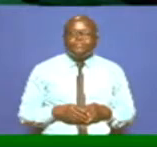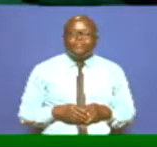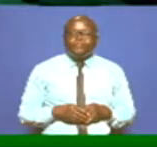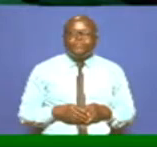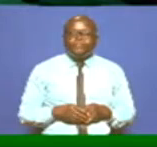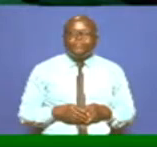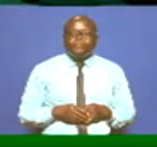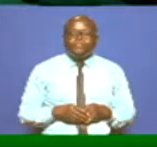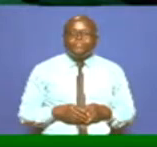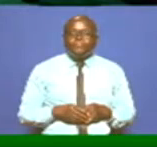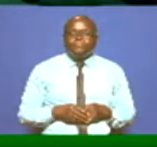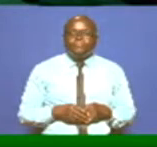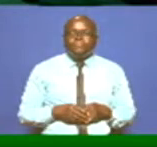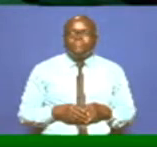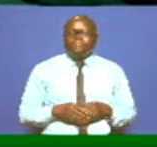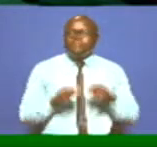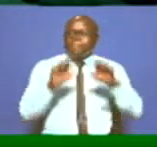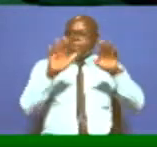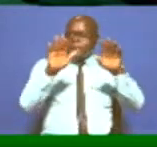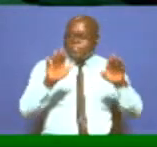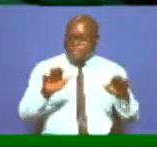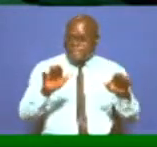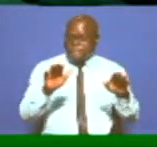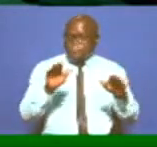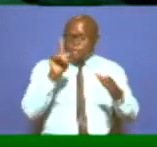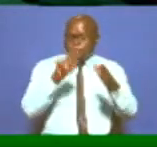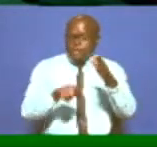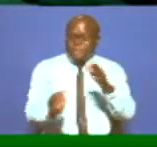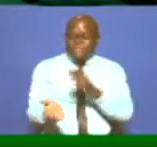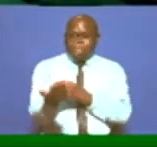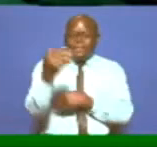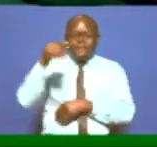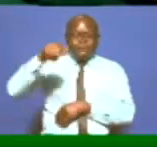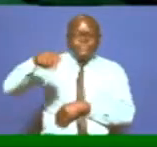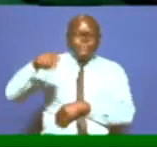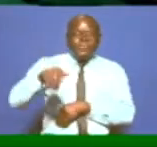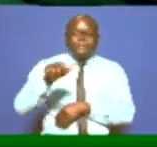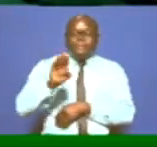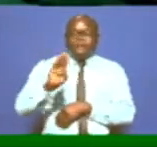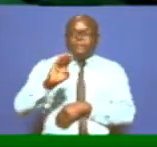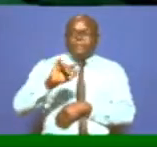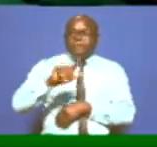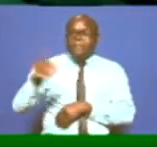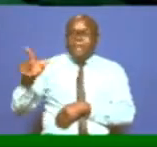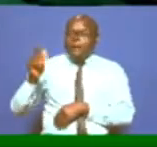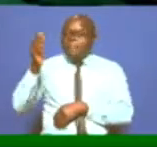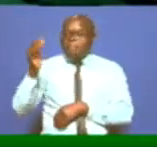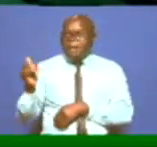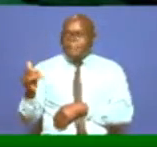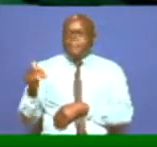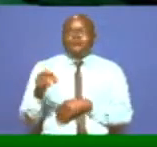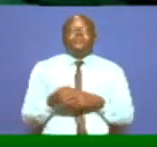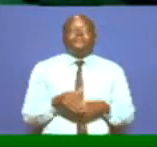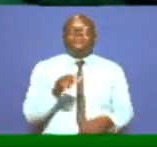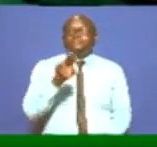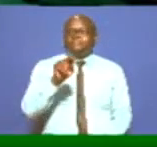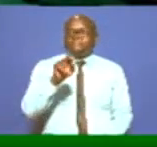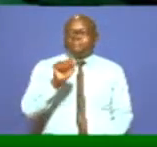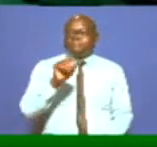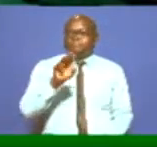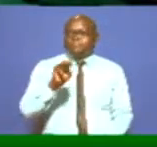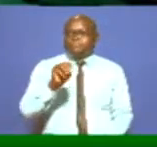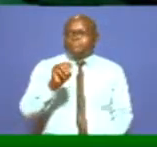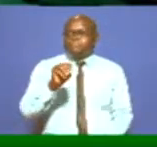A key in the highlights this morning is a bill by Nambale Member of Parliament, Honorable